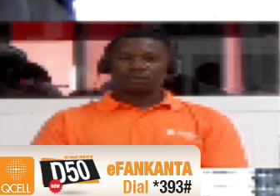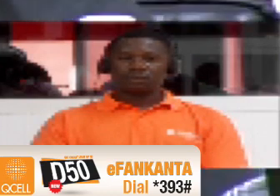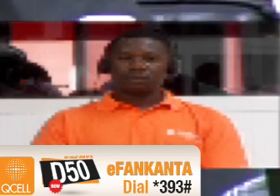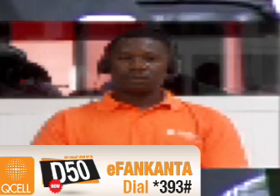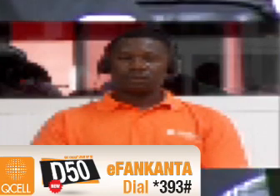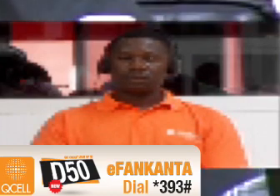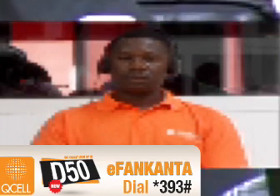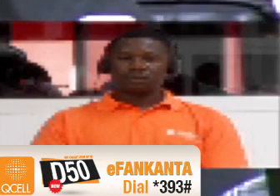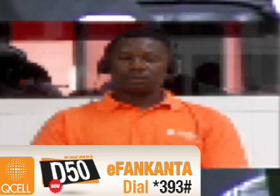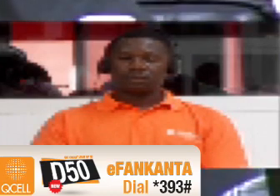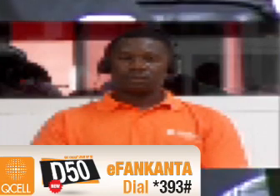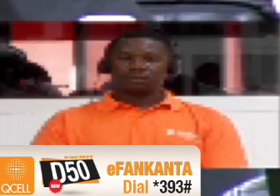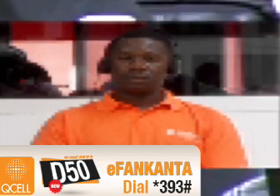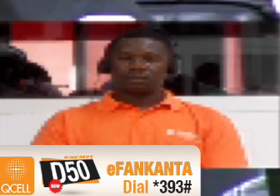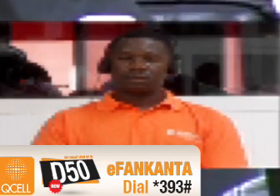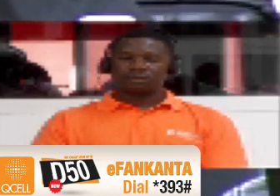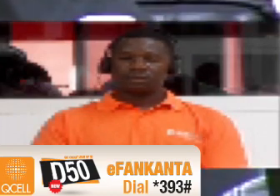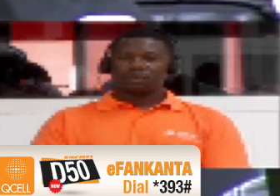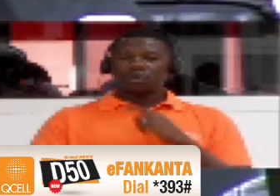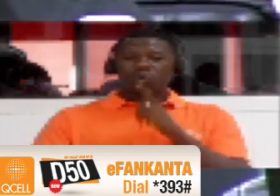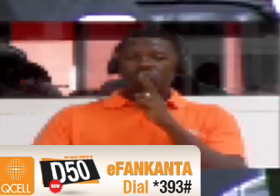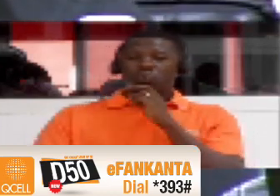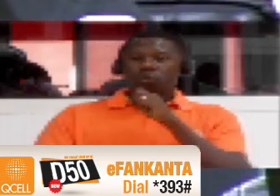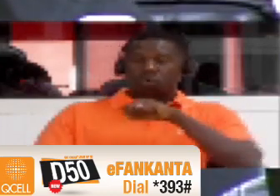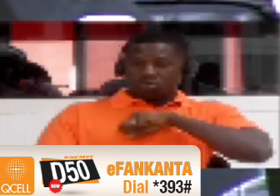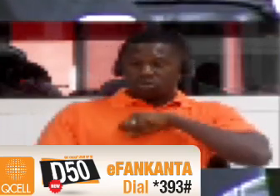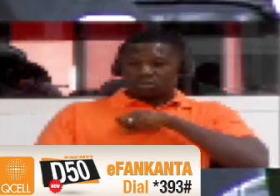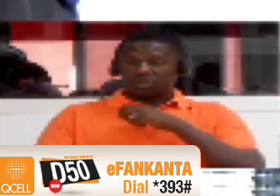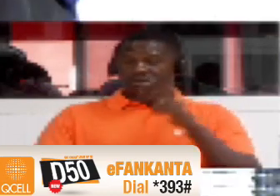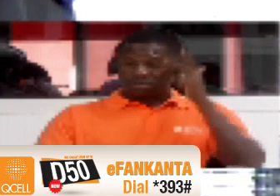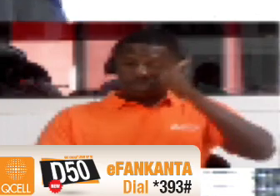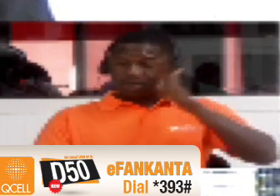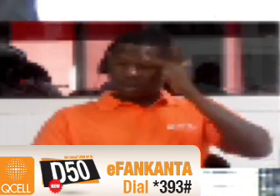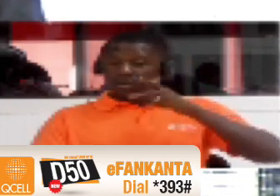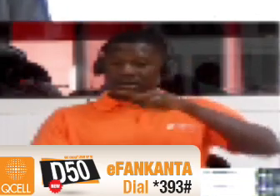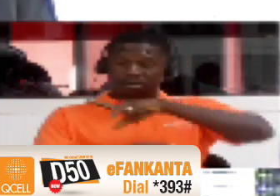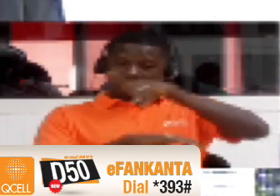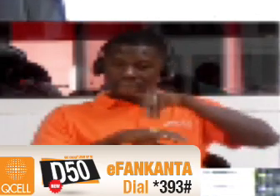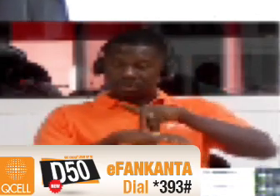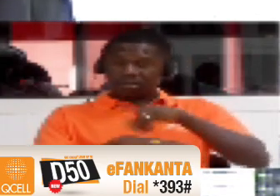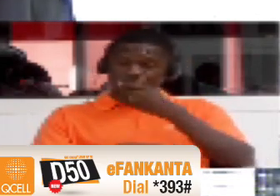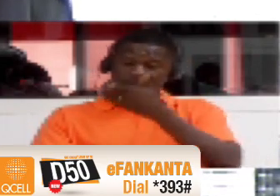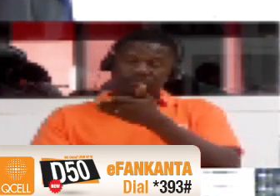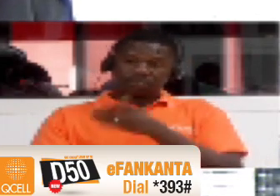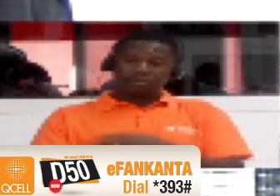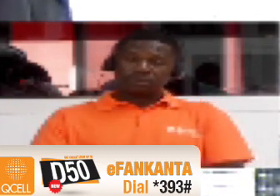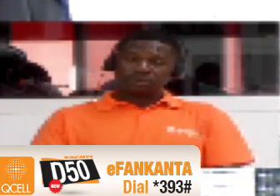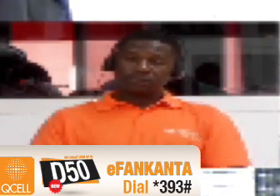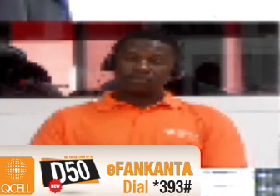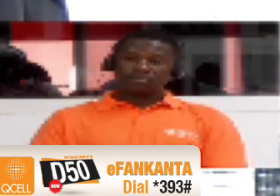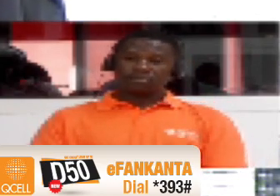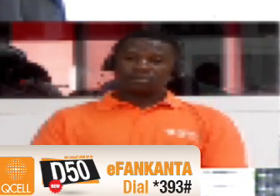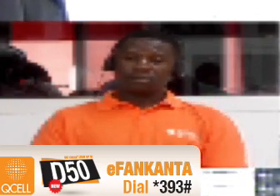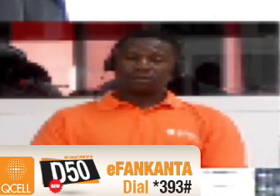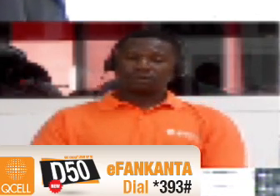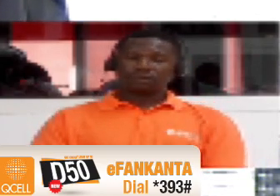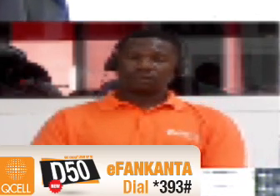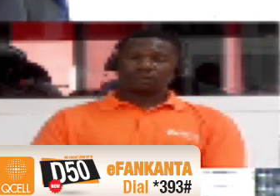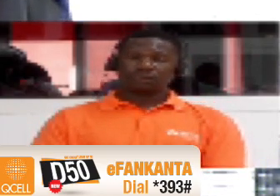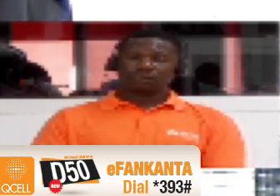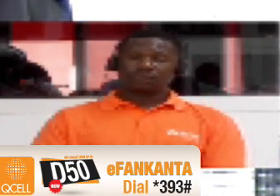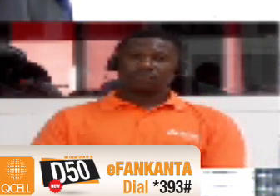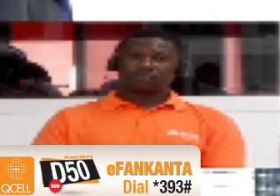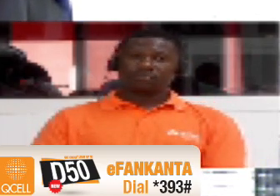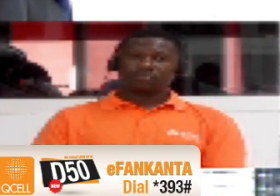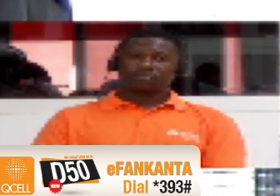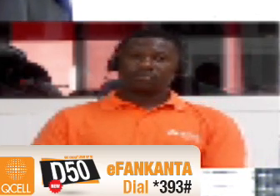And who owned this bar? Akujumale tamu obati. Wota malo min tamu na barentenga milo nunje